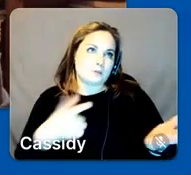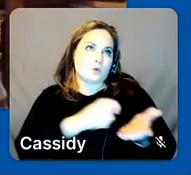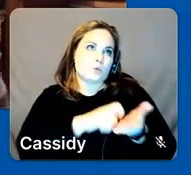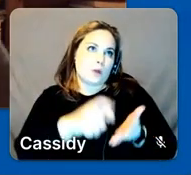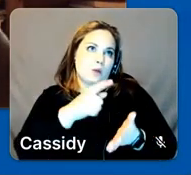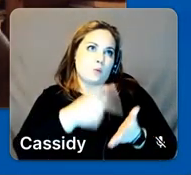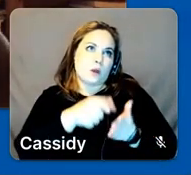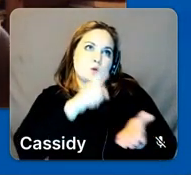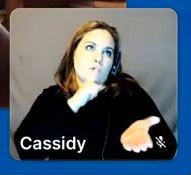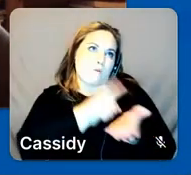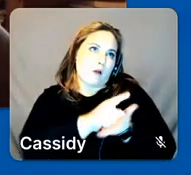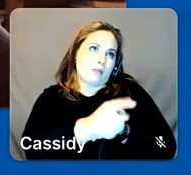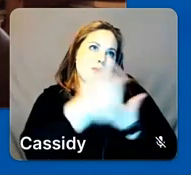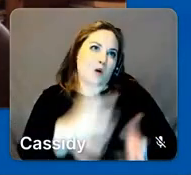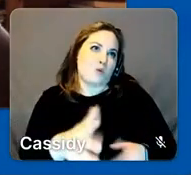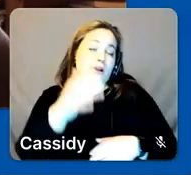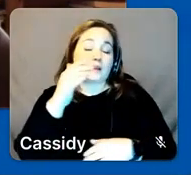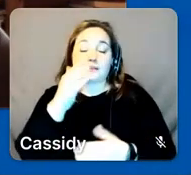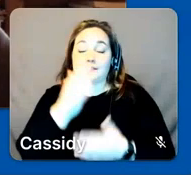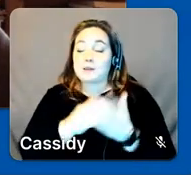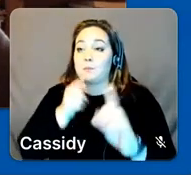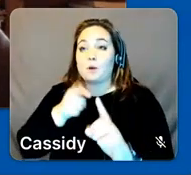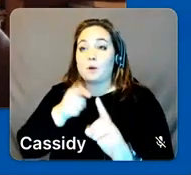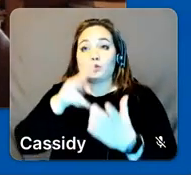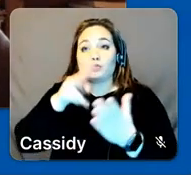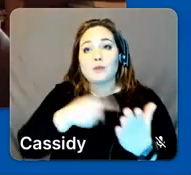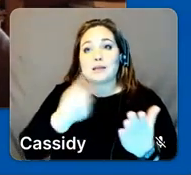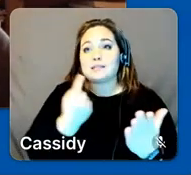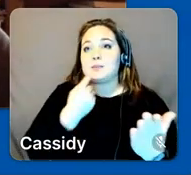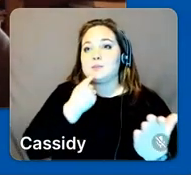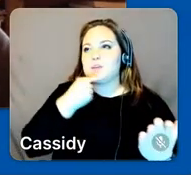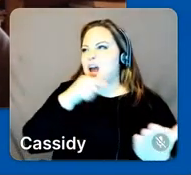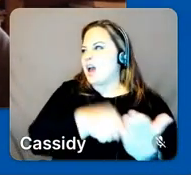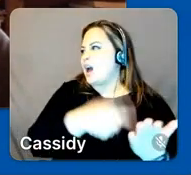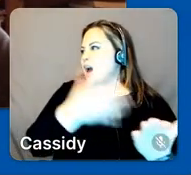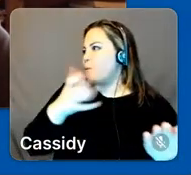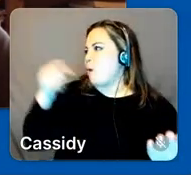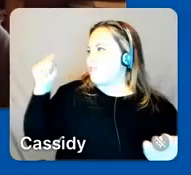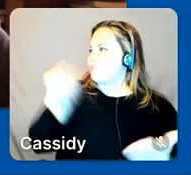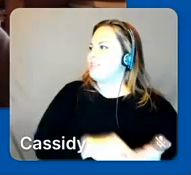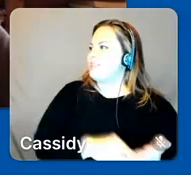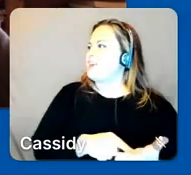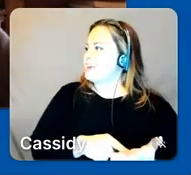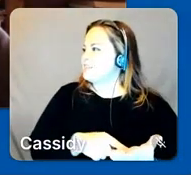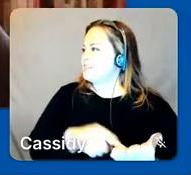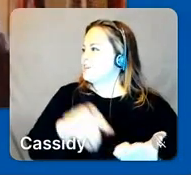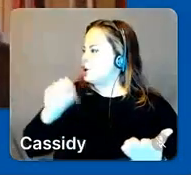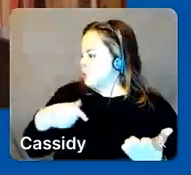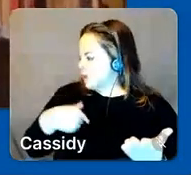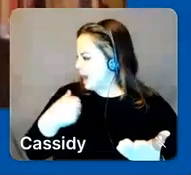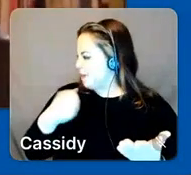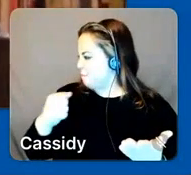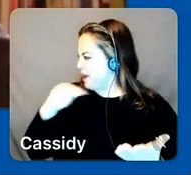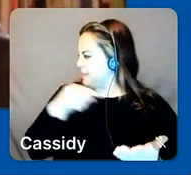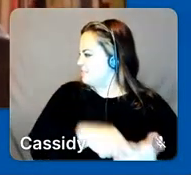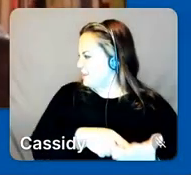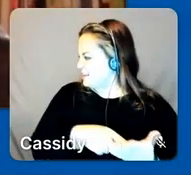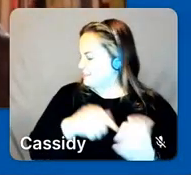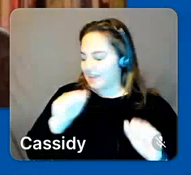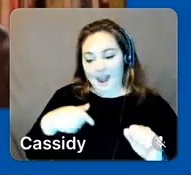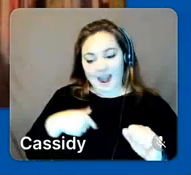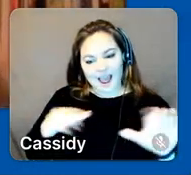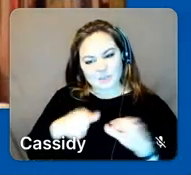right? I mean, at some point, if you're a writer, you read something and you said, I want to do that, right? Like, could I ever possibly do that? And